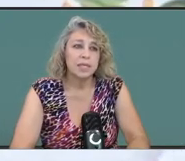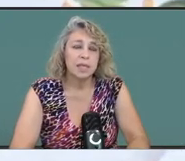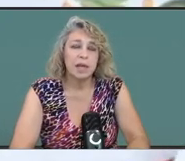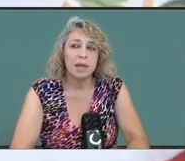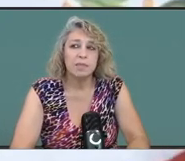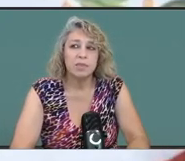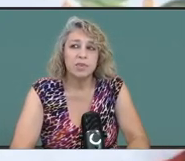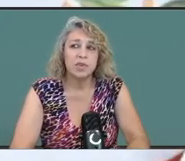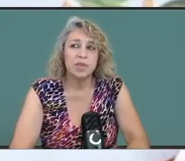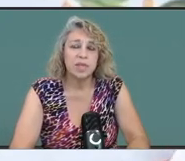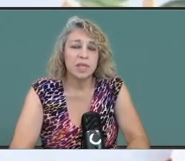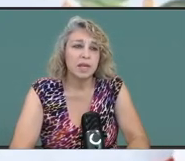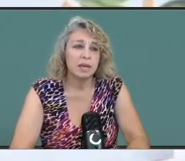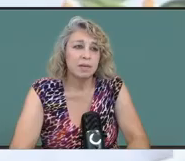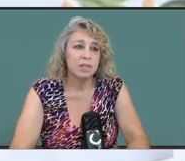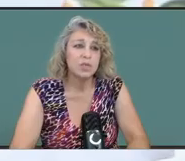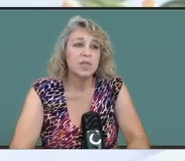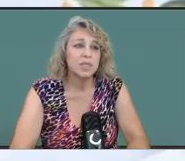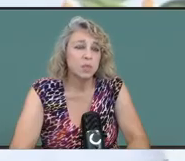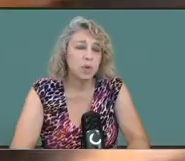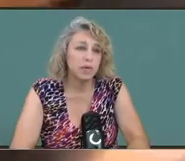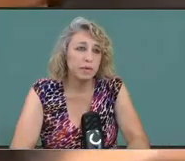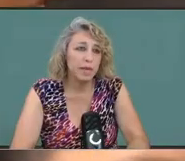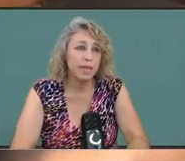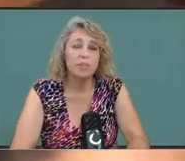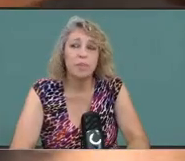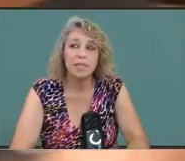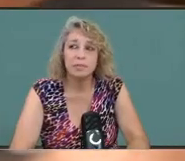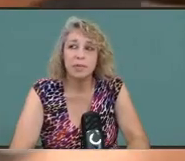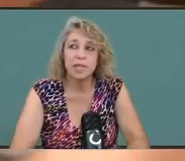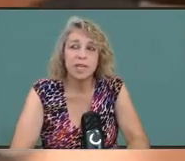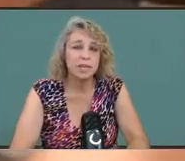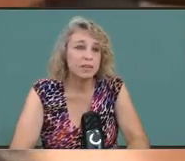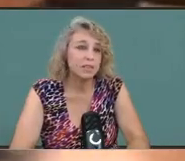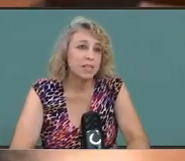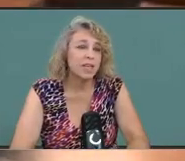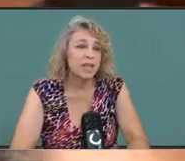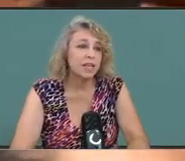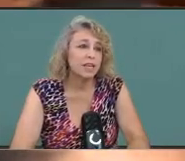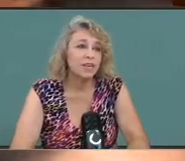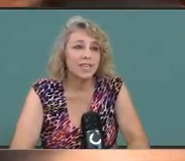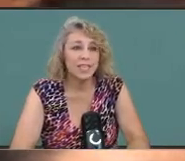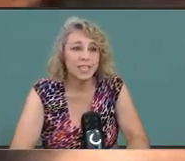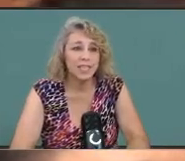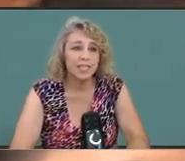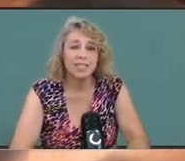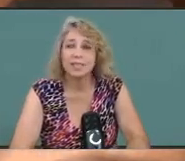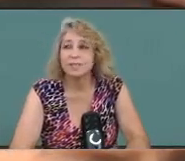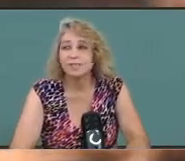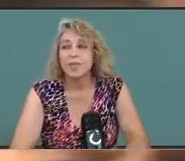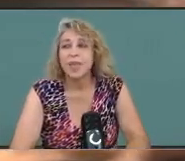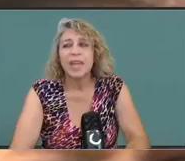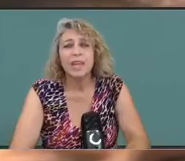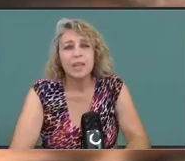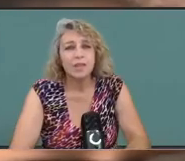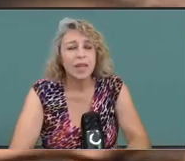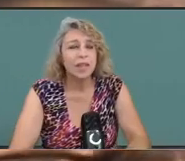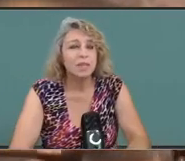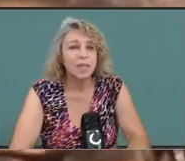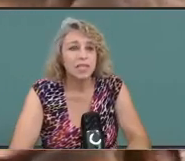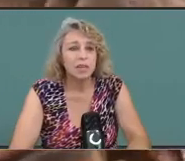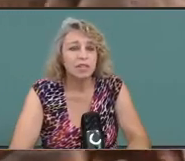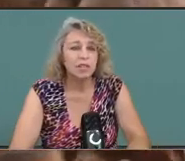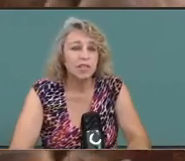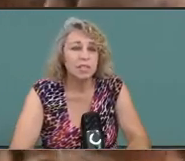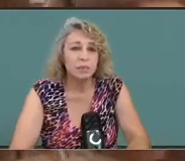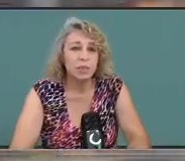implies during doing this work, like for the past 40 years. And congratulations. And another